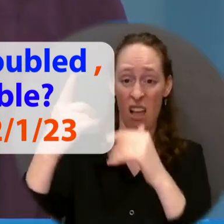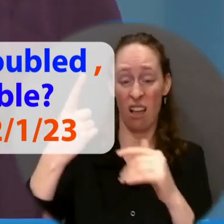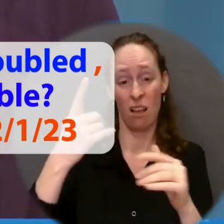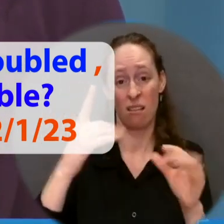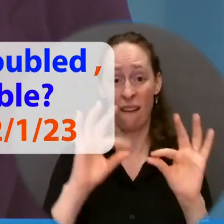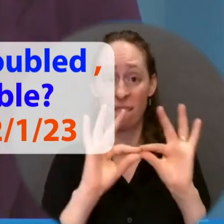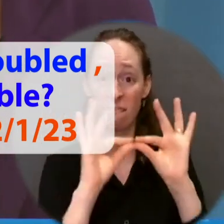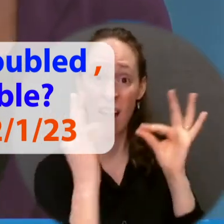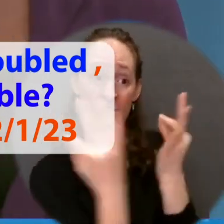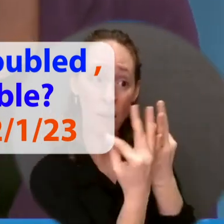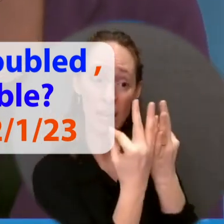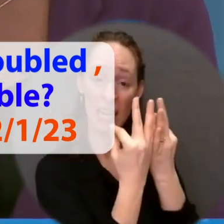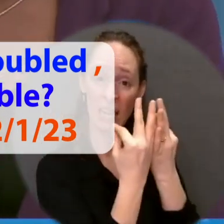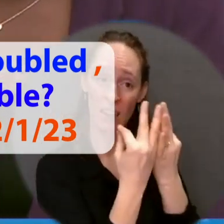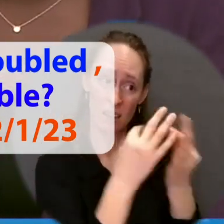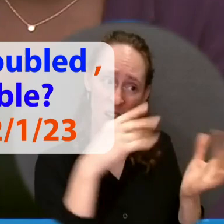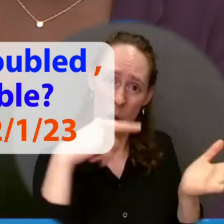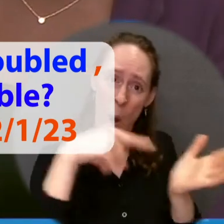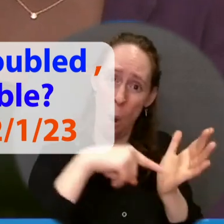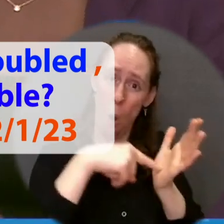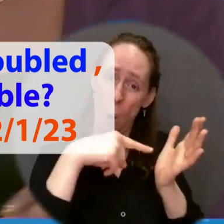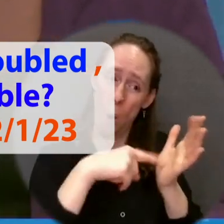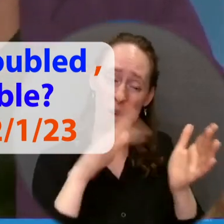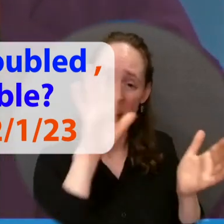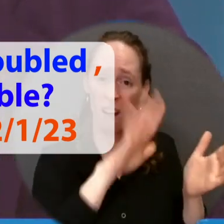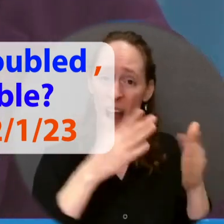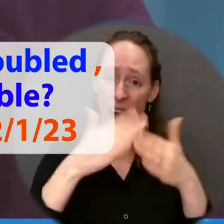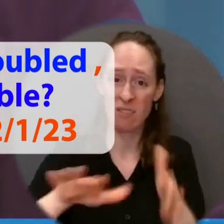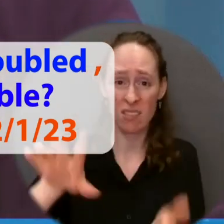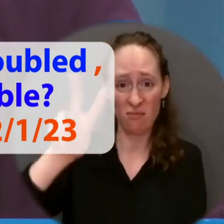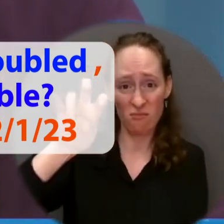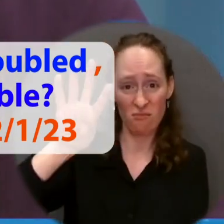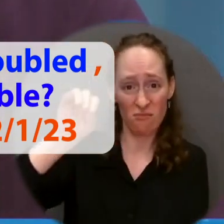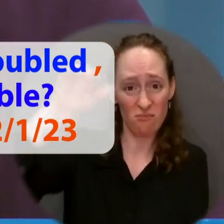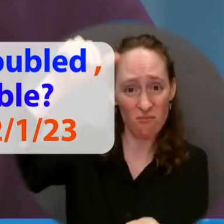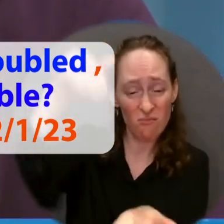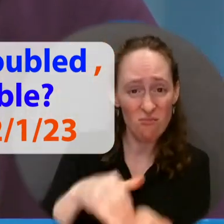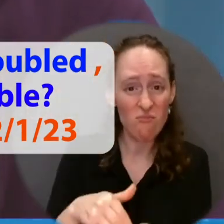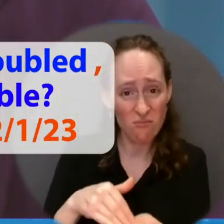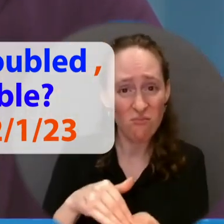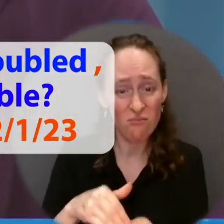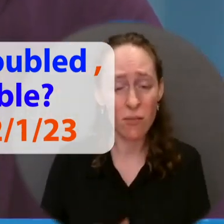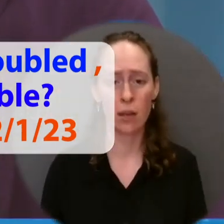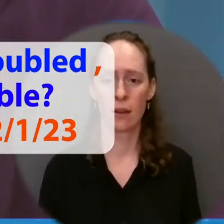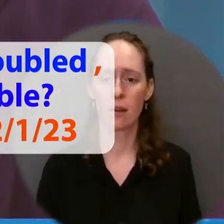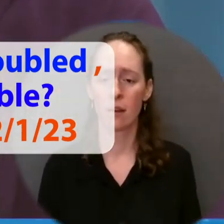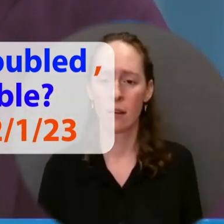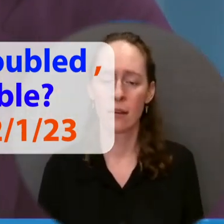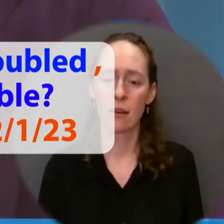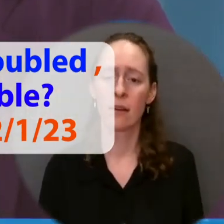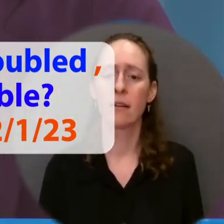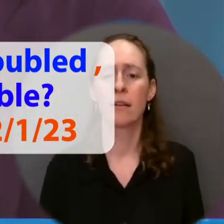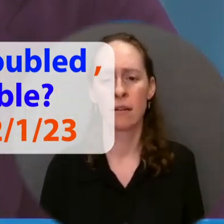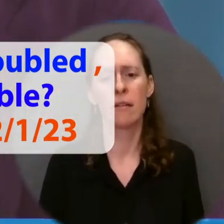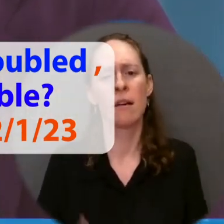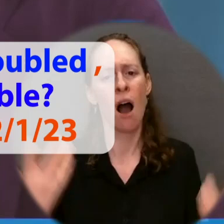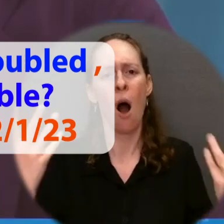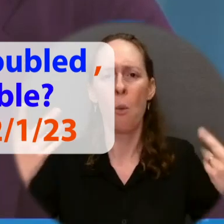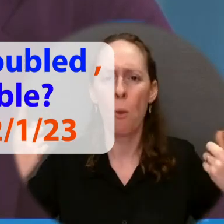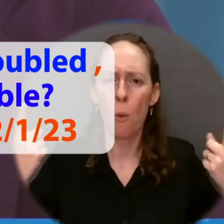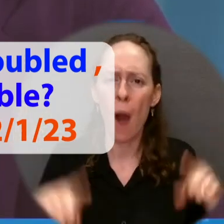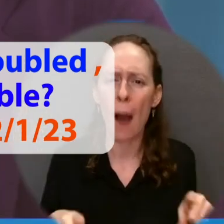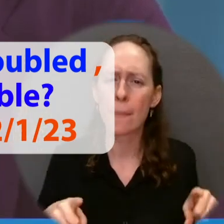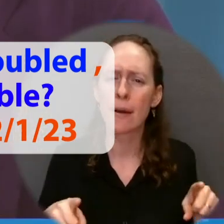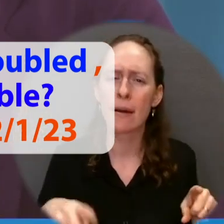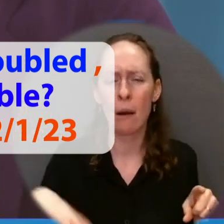let's remember why we have seen that the last couple of years, right? I mean, we have seen that it balloon in the way that you